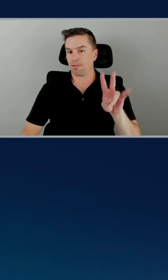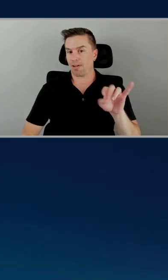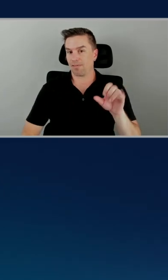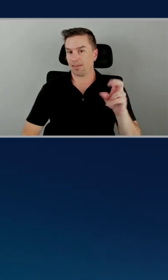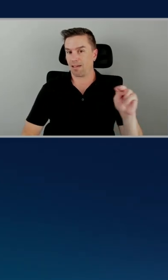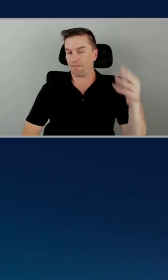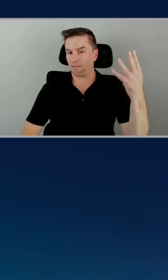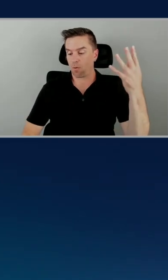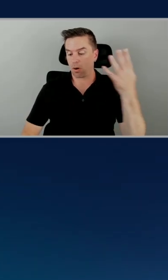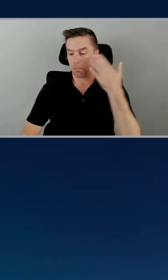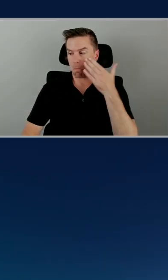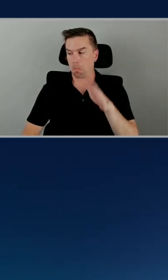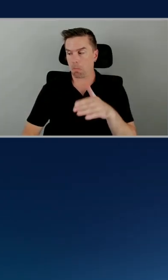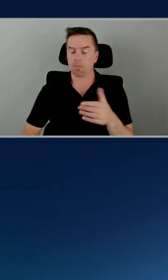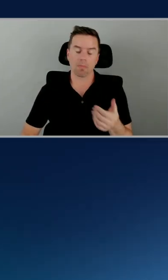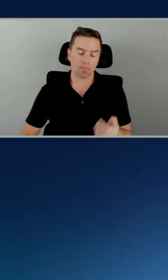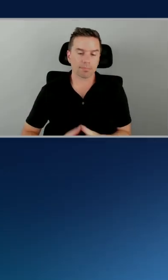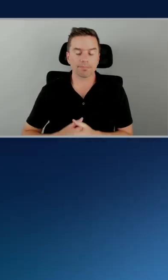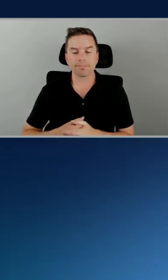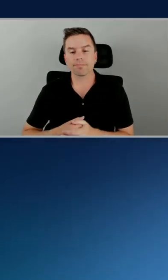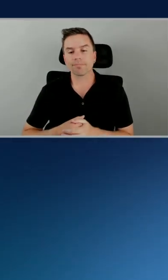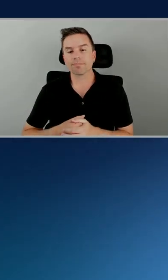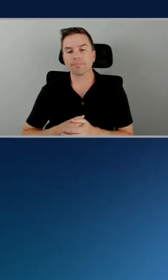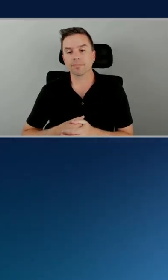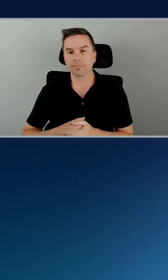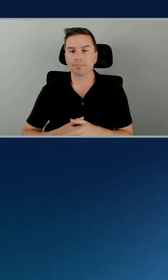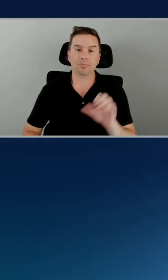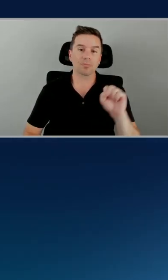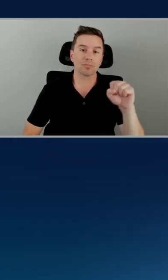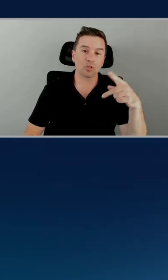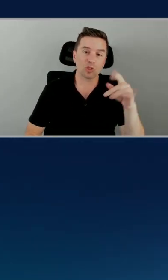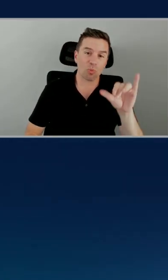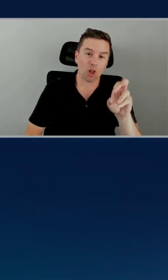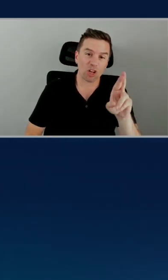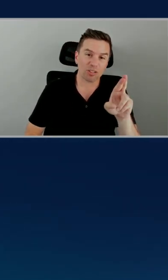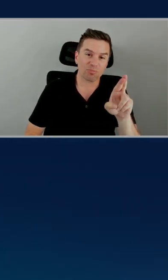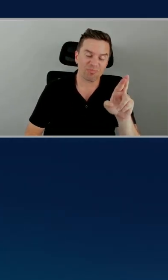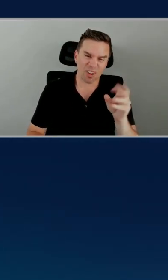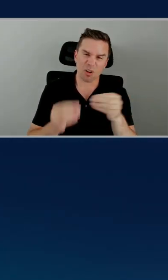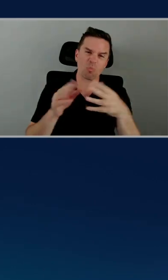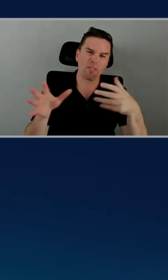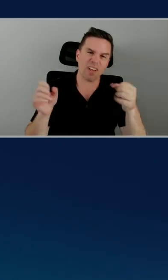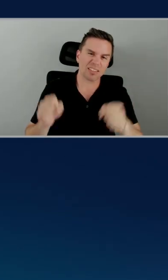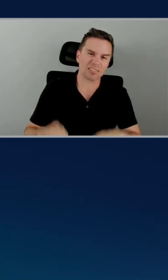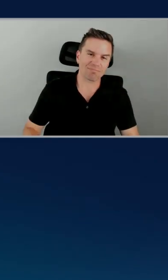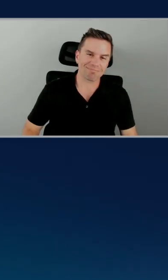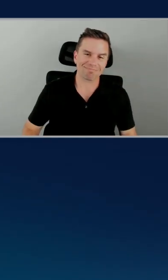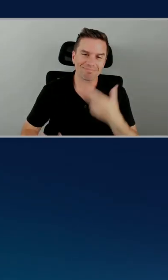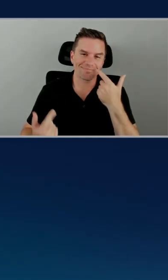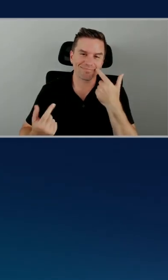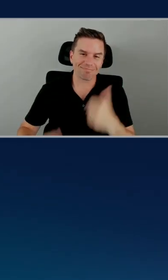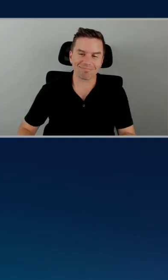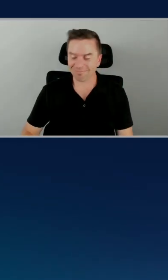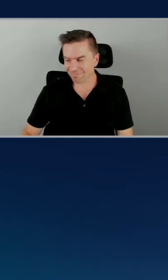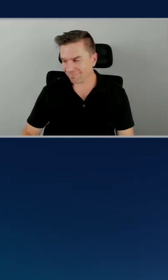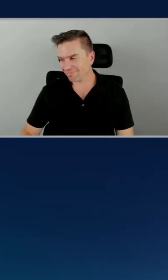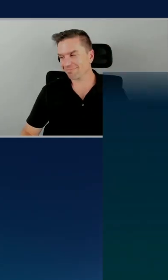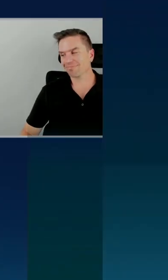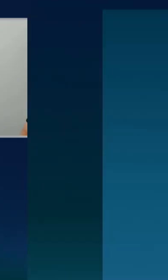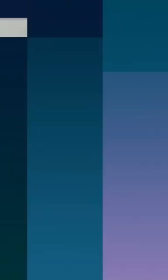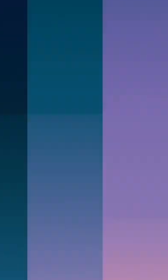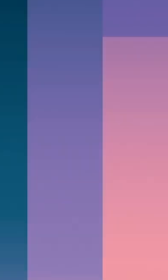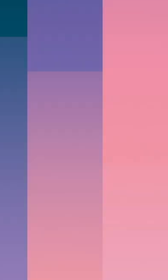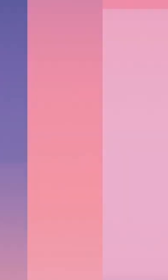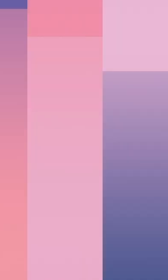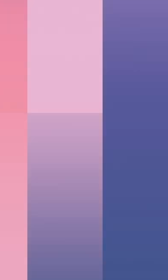up. Exactly. Yeah. Spoilers, it's faster, right? Yeah. So just in case we have to fail. Do it.